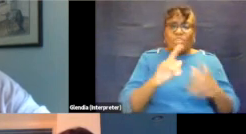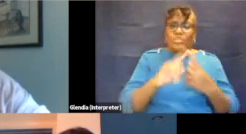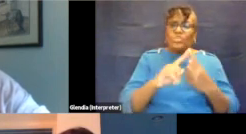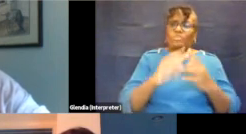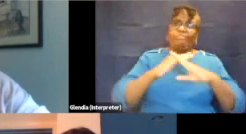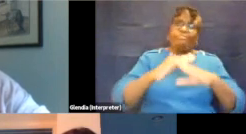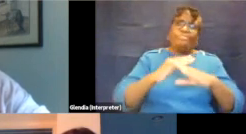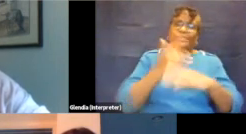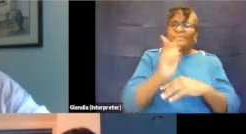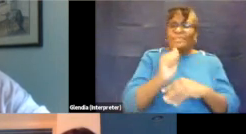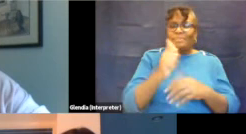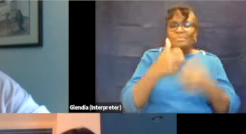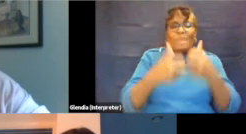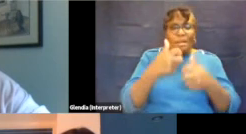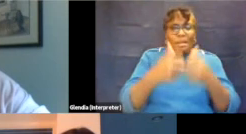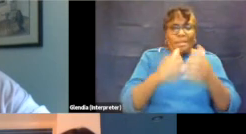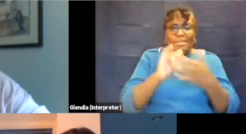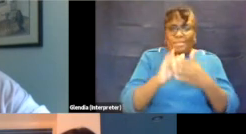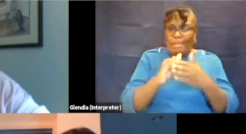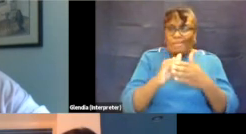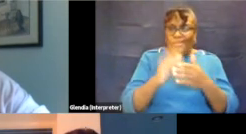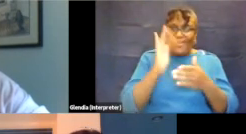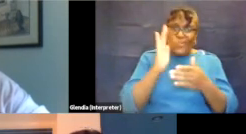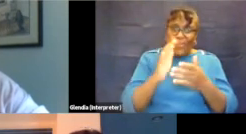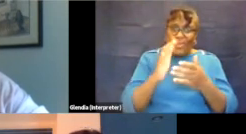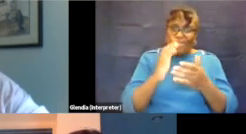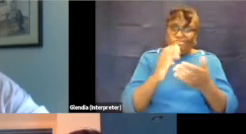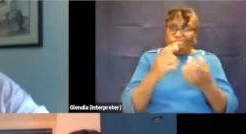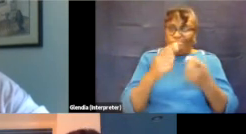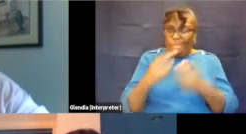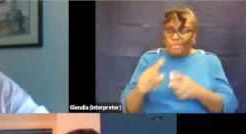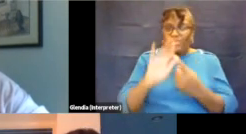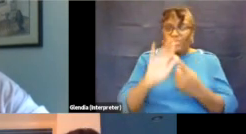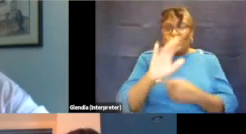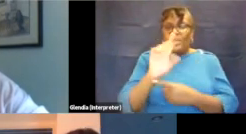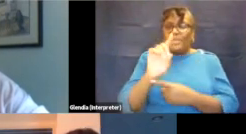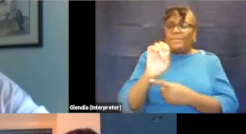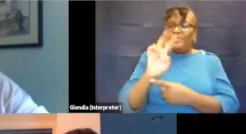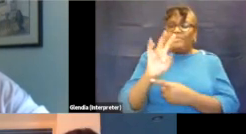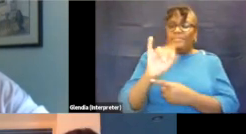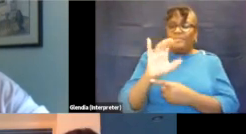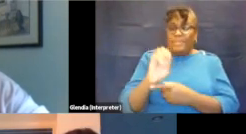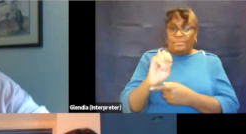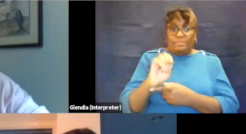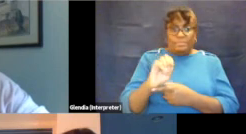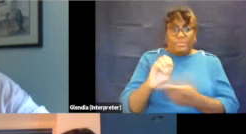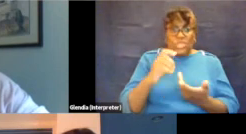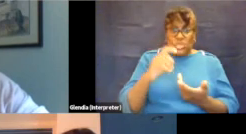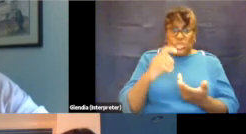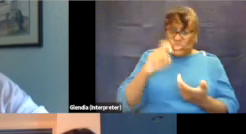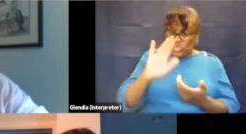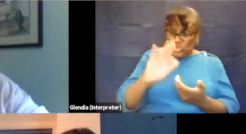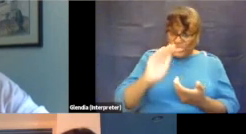problems that could be happening to the device. Should my child use special protective equipment? There's